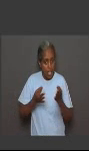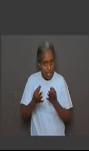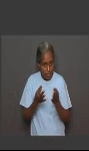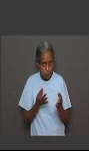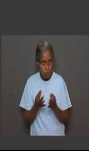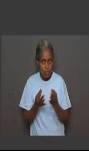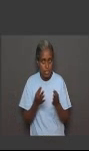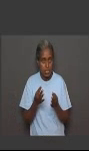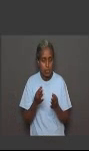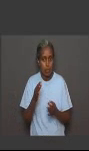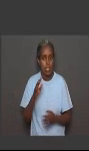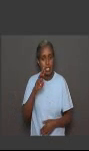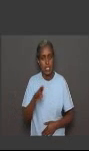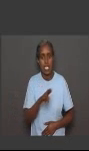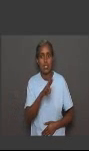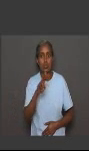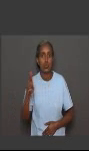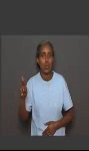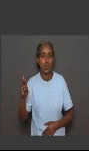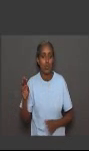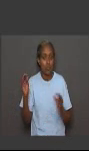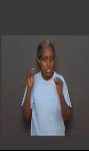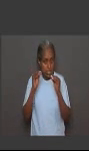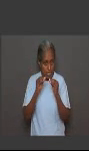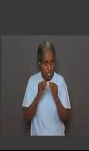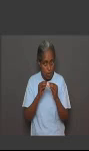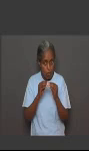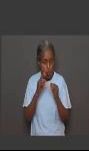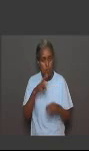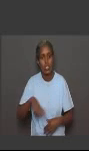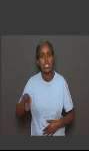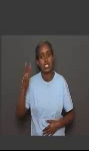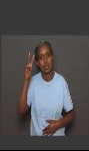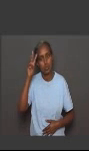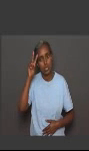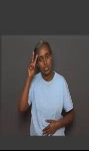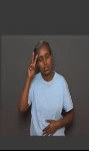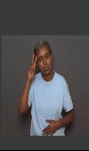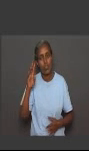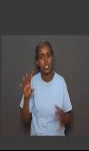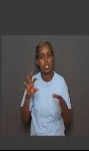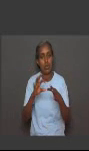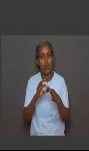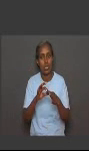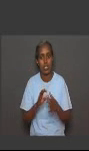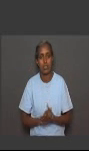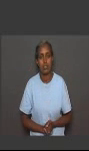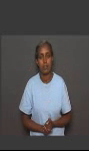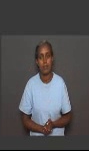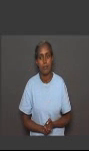expressed by the square root of the sum of the squares of its coordinates.